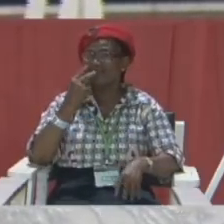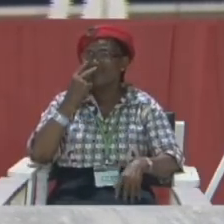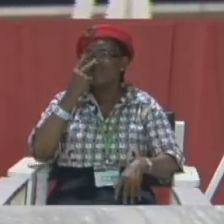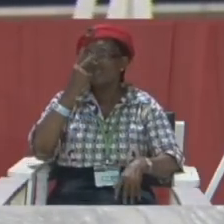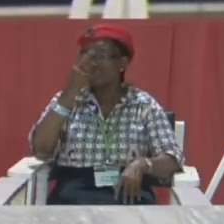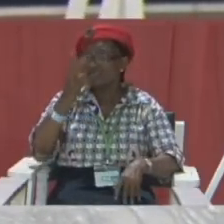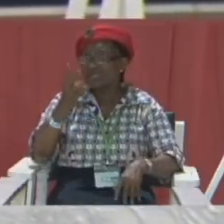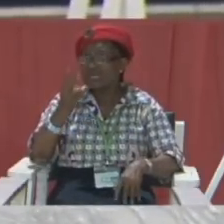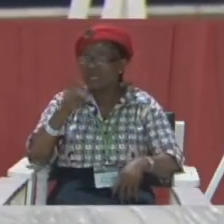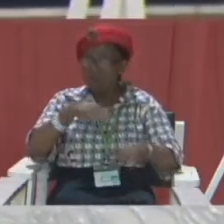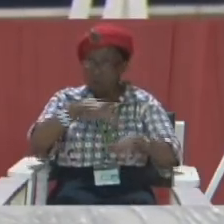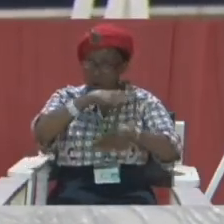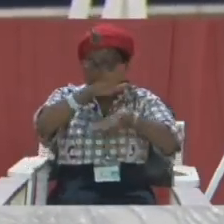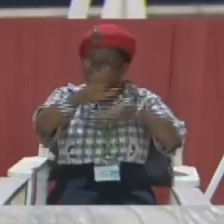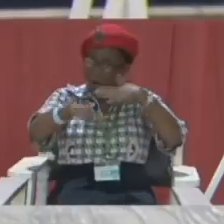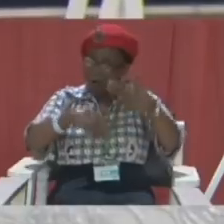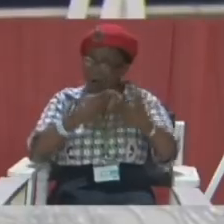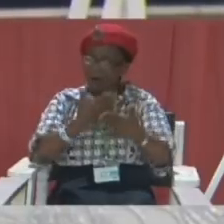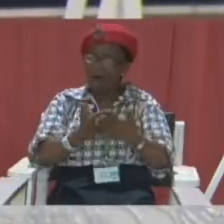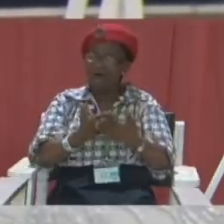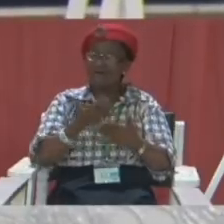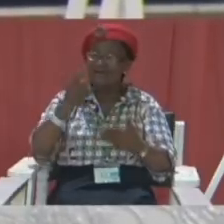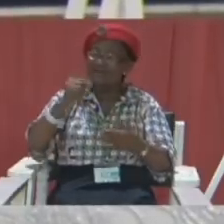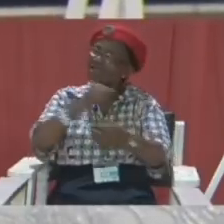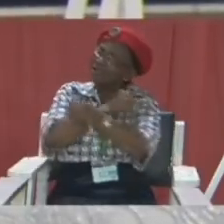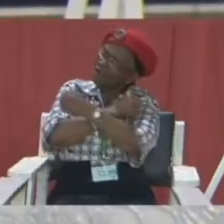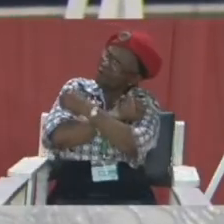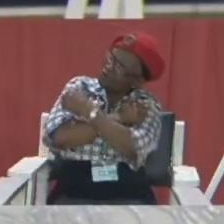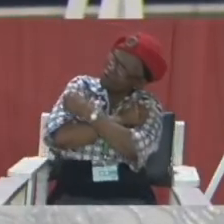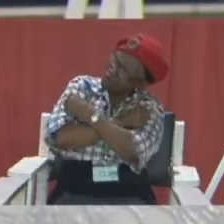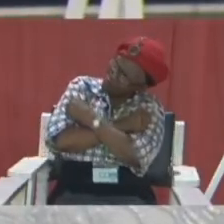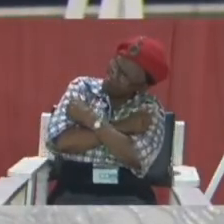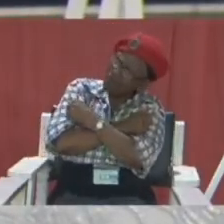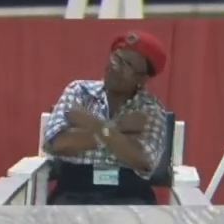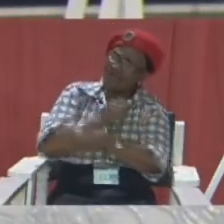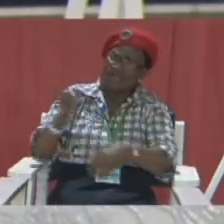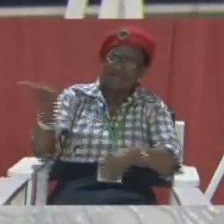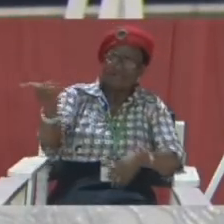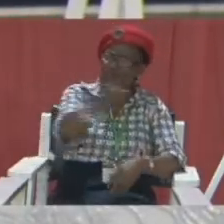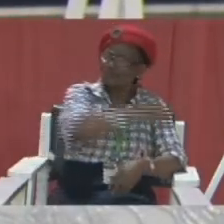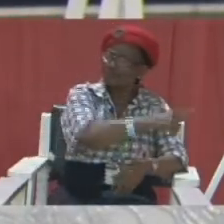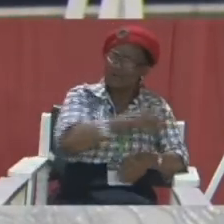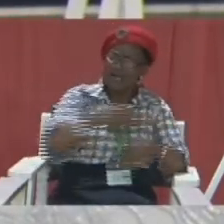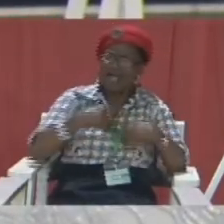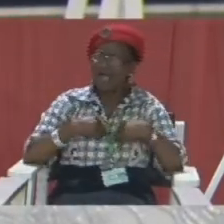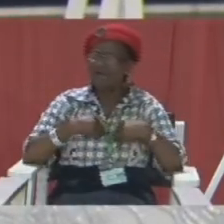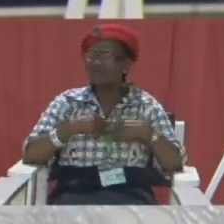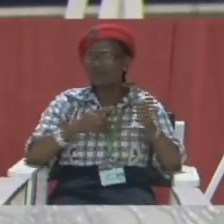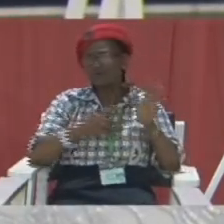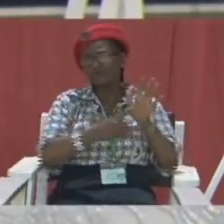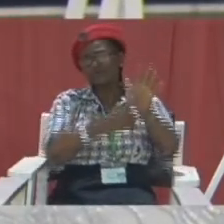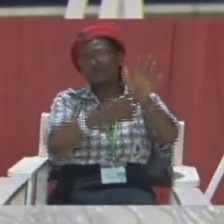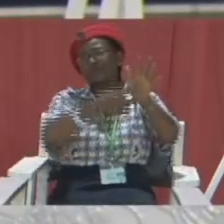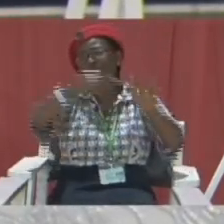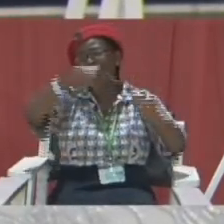me. Gbogbo yin ti mo si ri gbogbo ife ti e fi han mi. Now I don't want to become